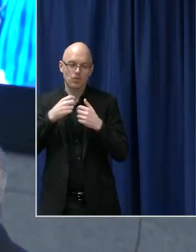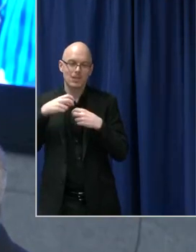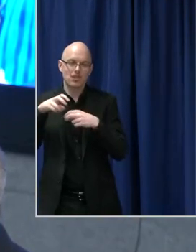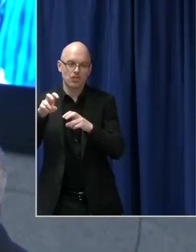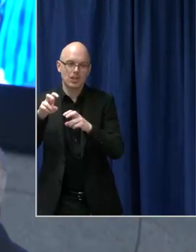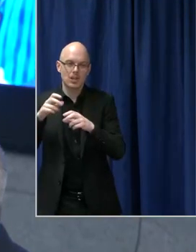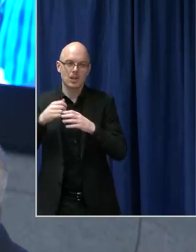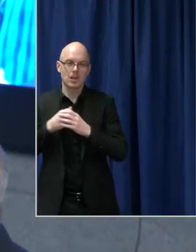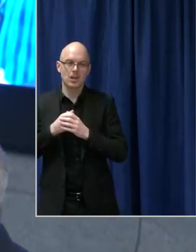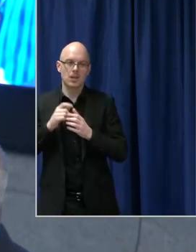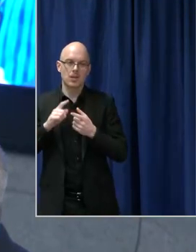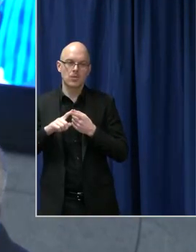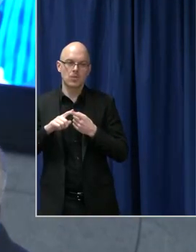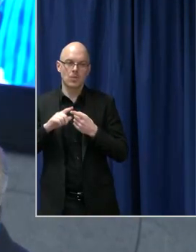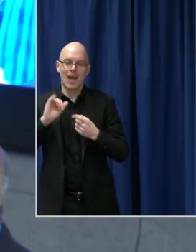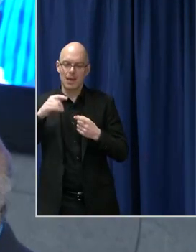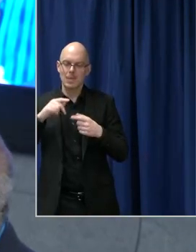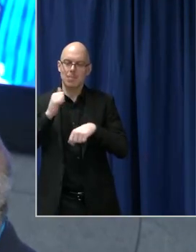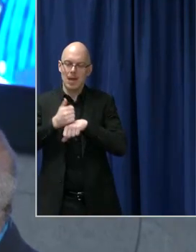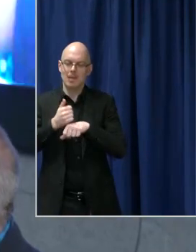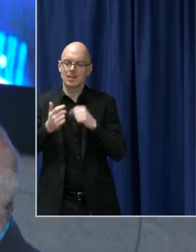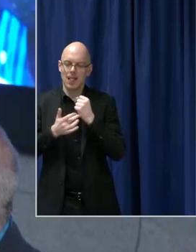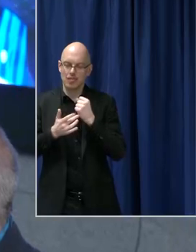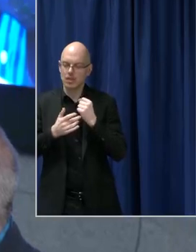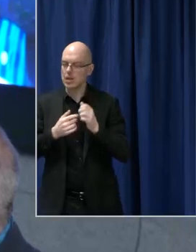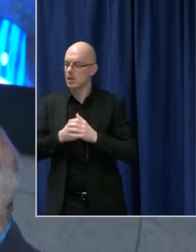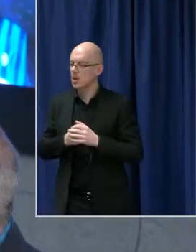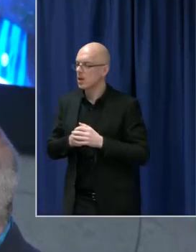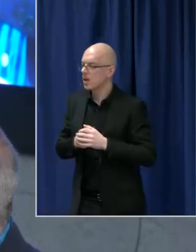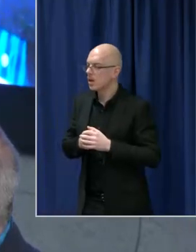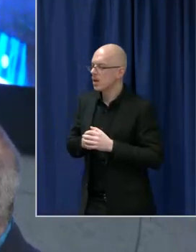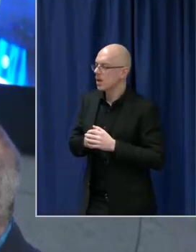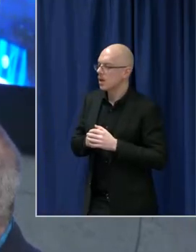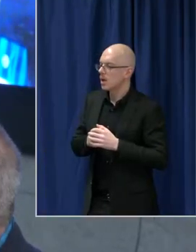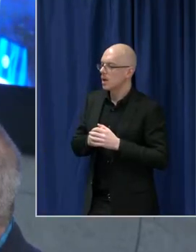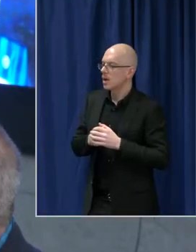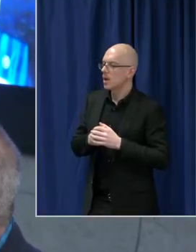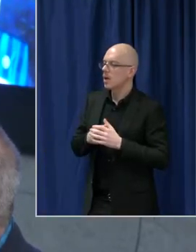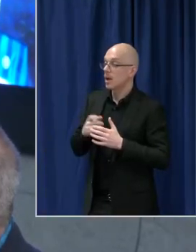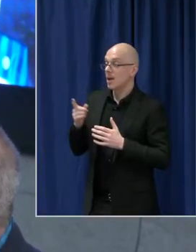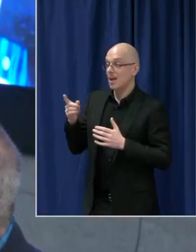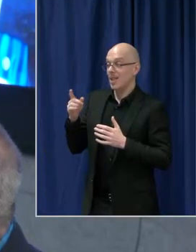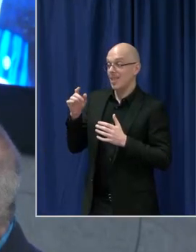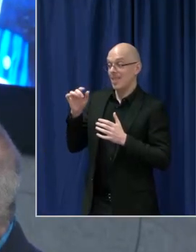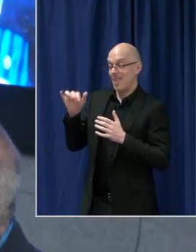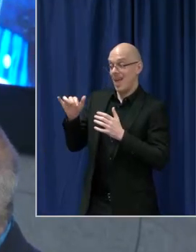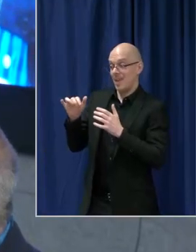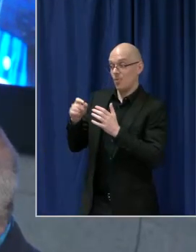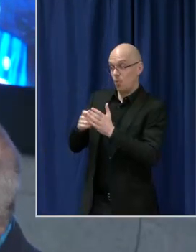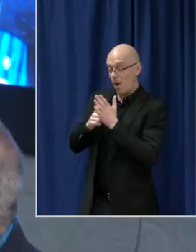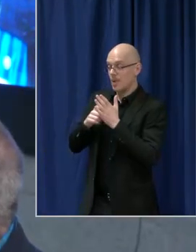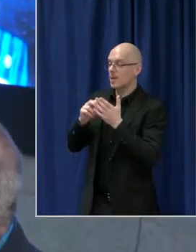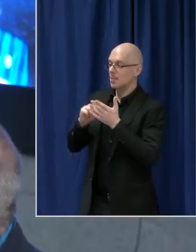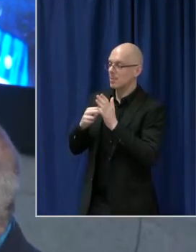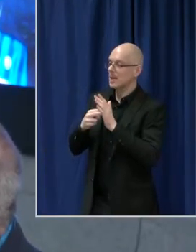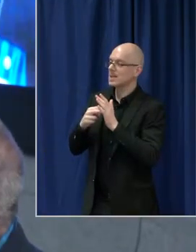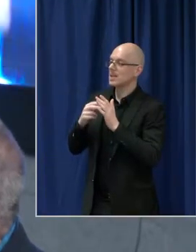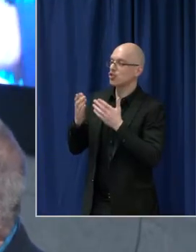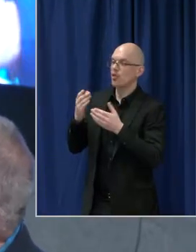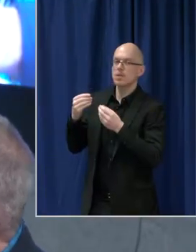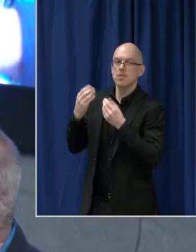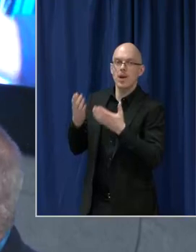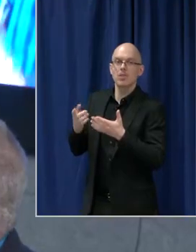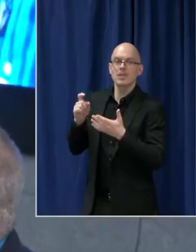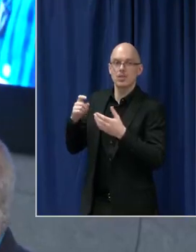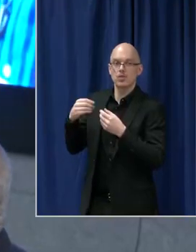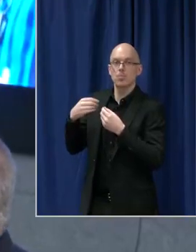technologies. Thank you. And that will require service providers to deliver IP-based calls to 911, right?